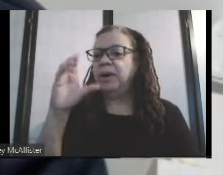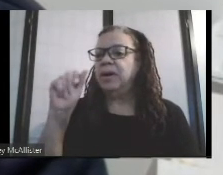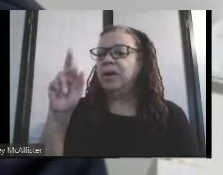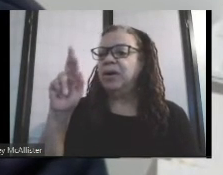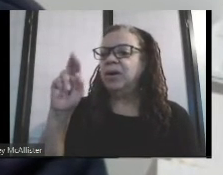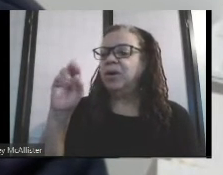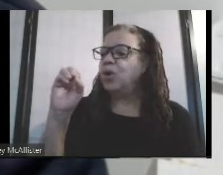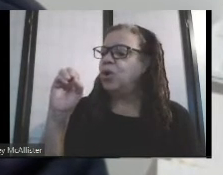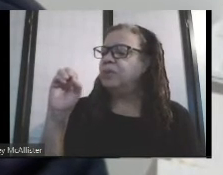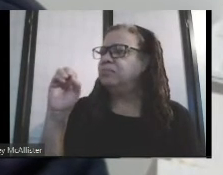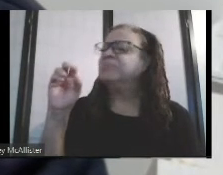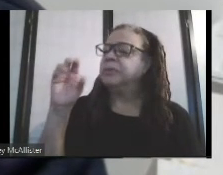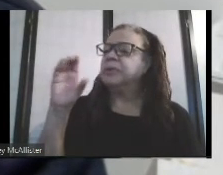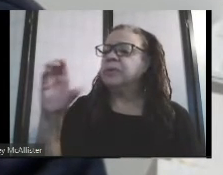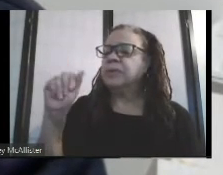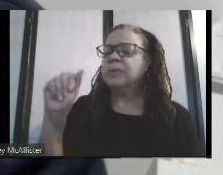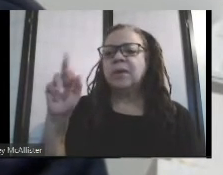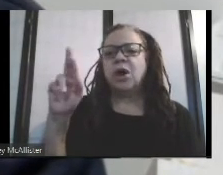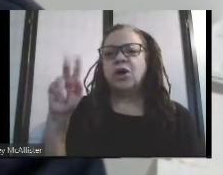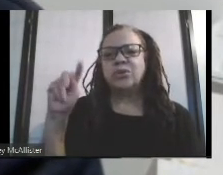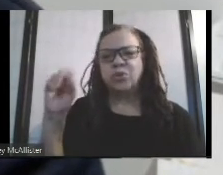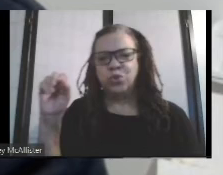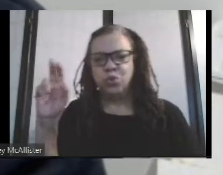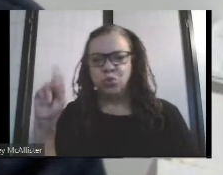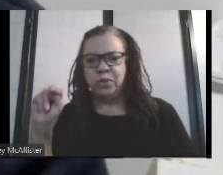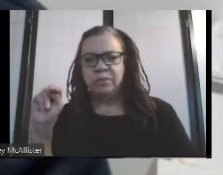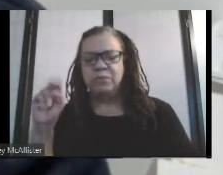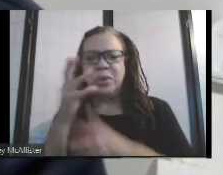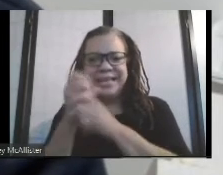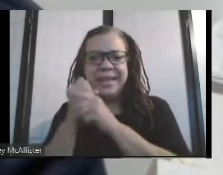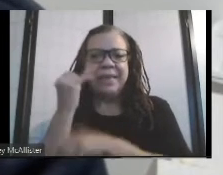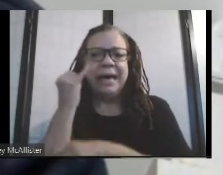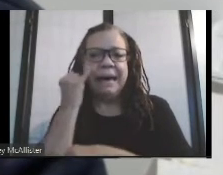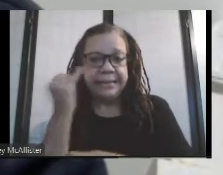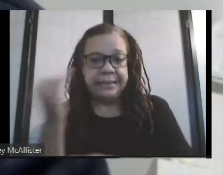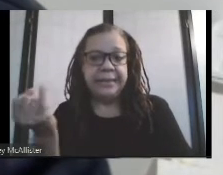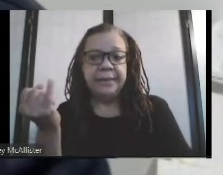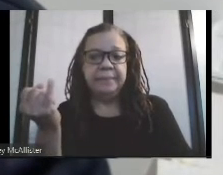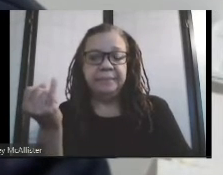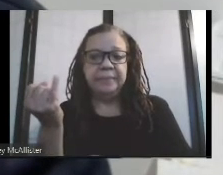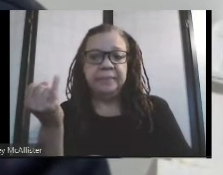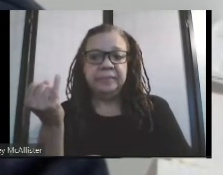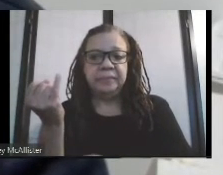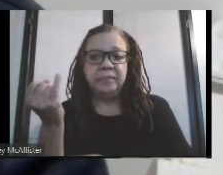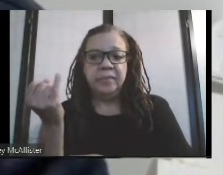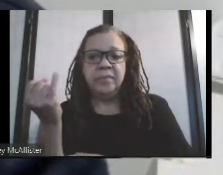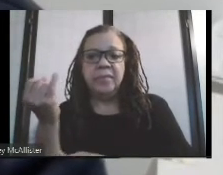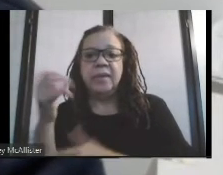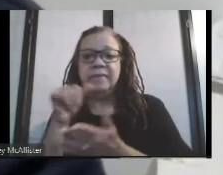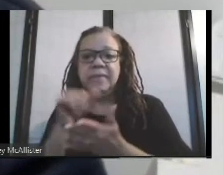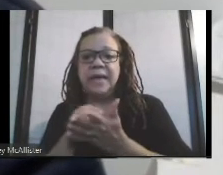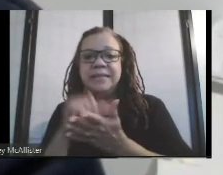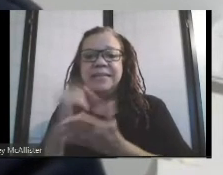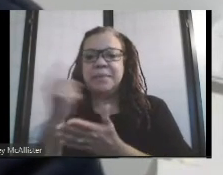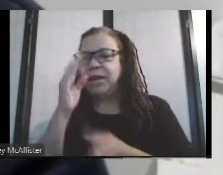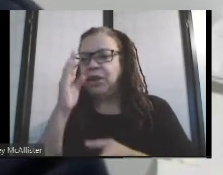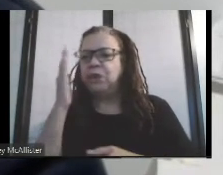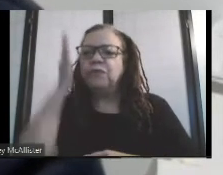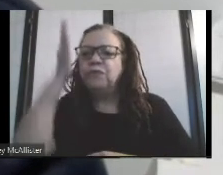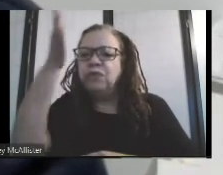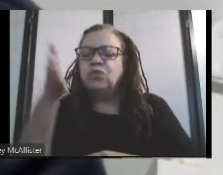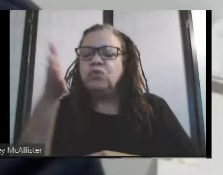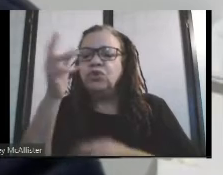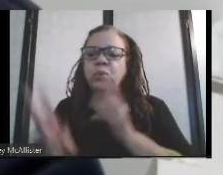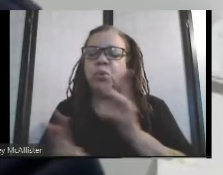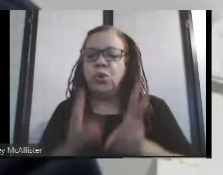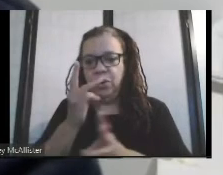the cartoon, it, you know, it I think you kind of get the idea behind it, and you know, some kind of